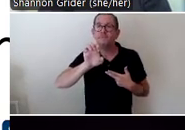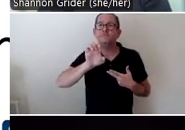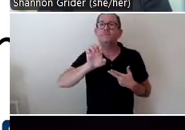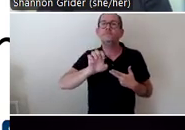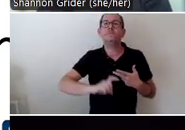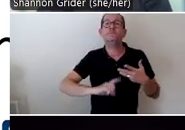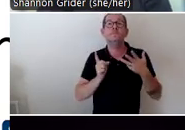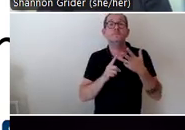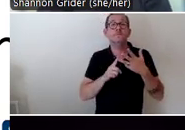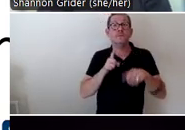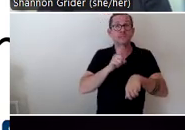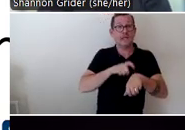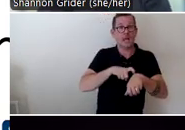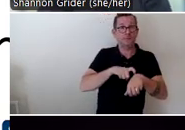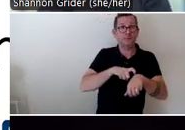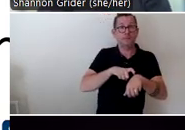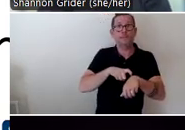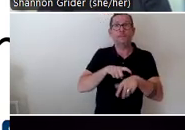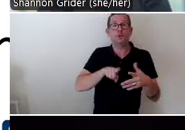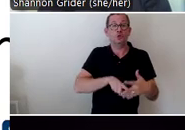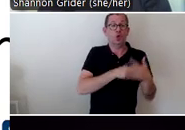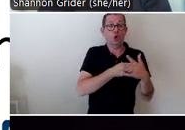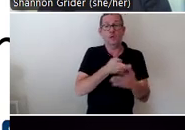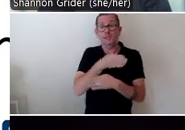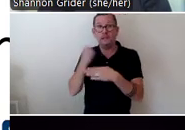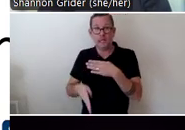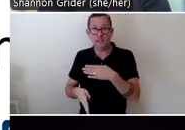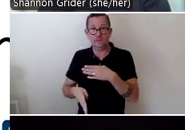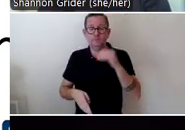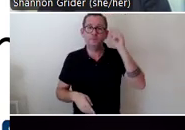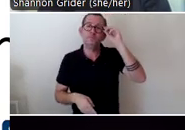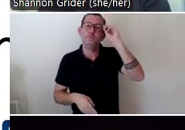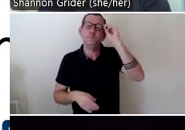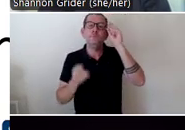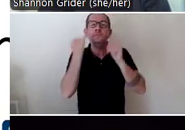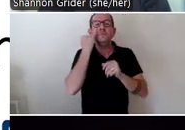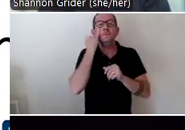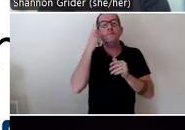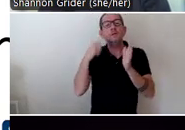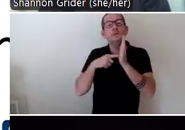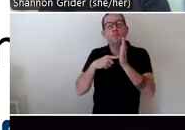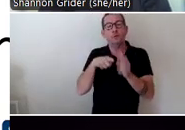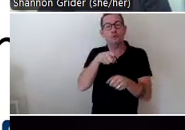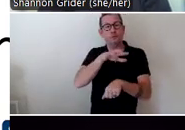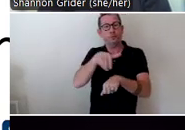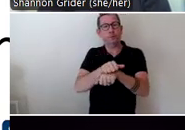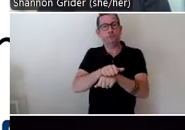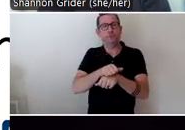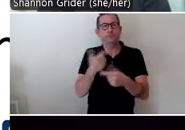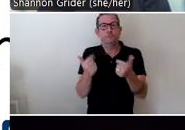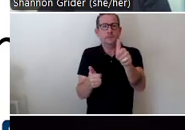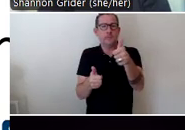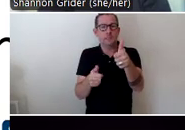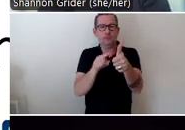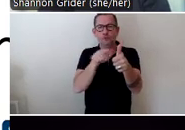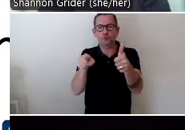you. Make sure you give the date of the appointment and the time, the start and the end time. For